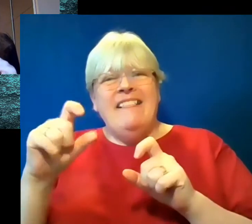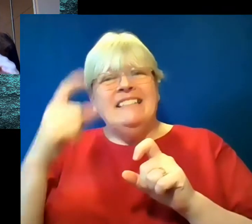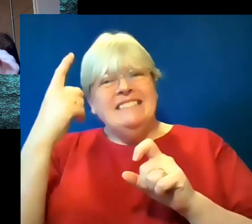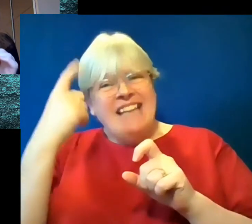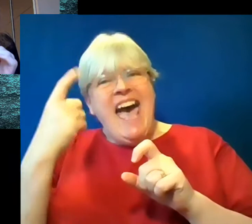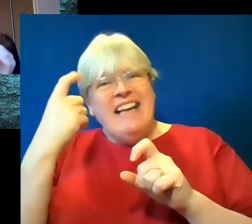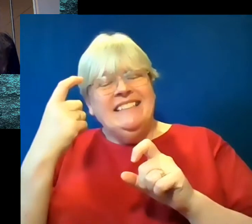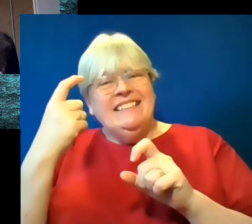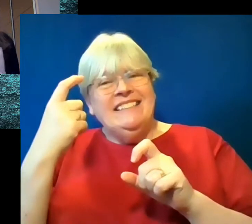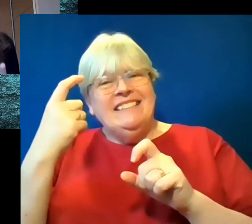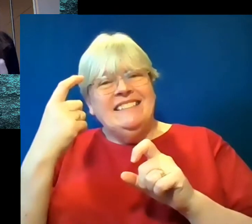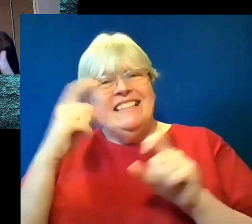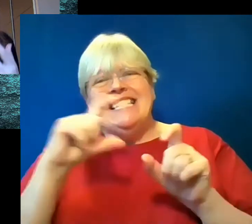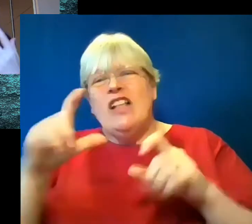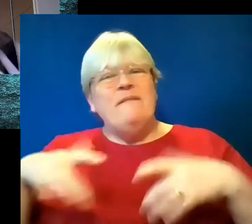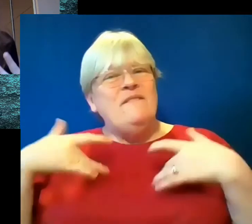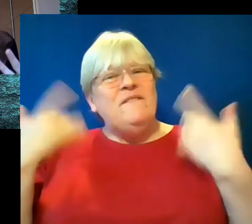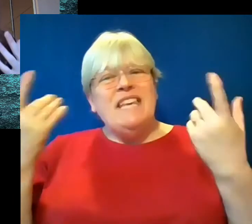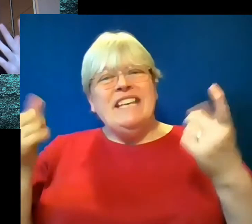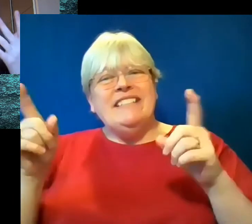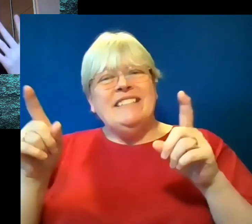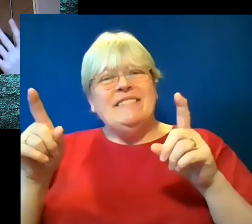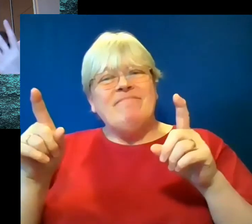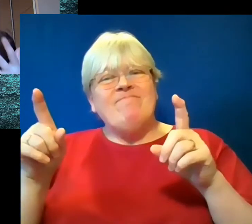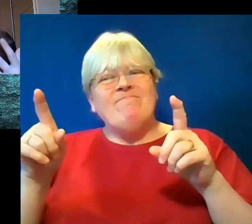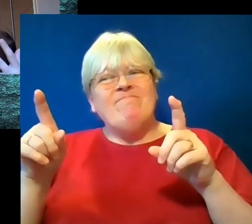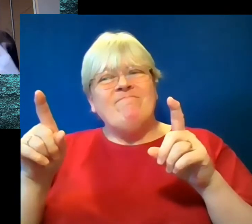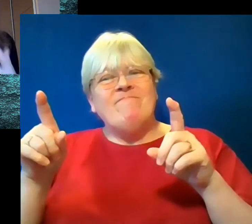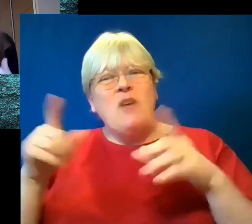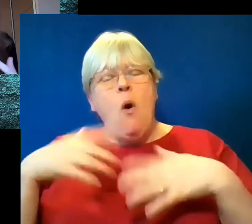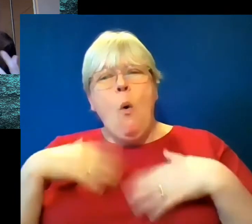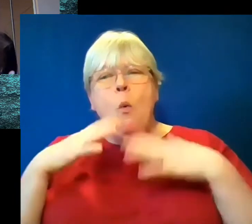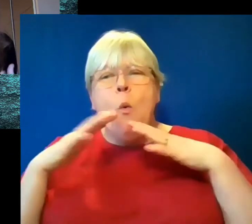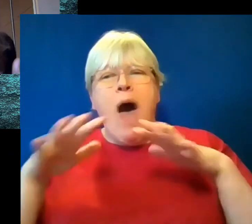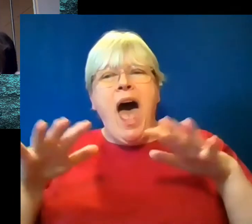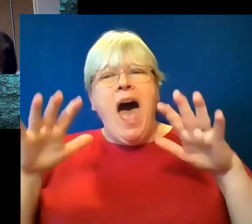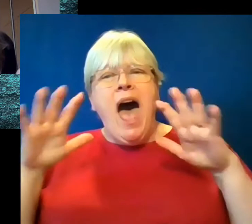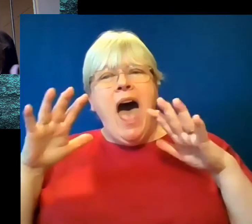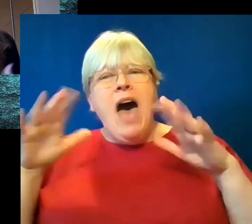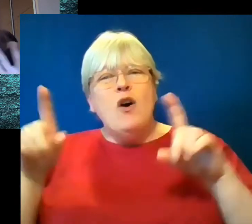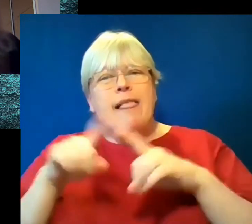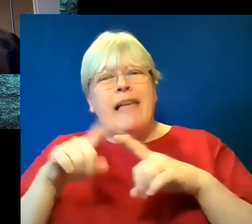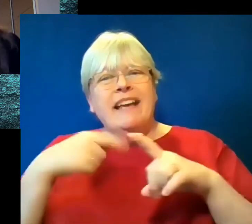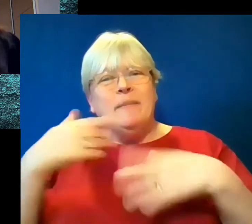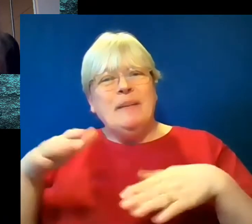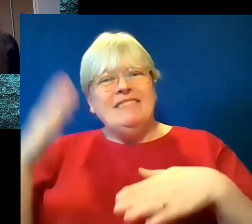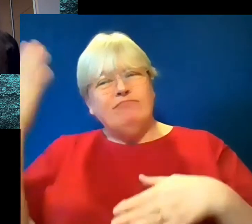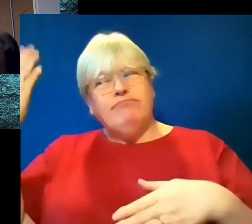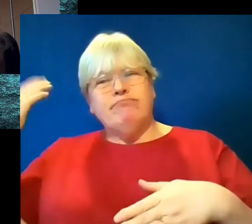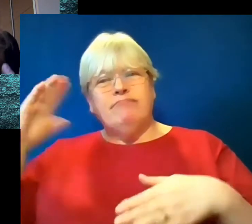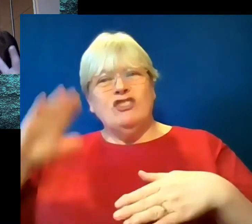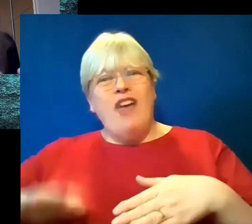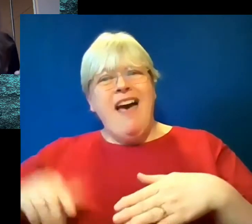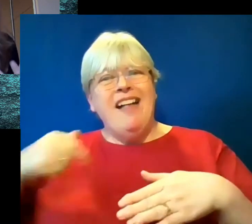ability to still feel in their fingertips the astonishment that you feel when you're a child. And there's a bit in